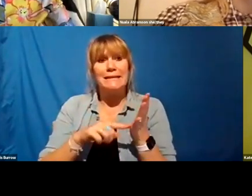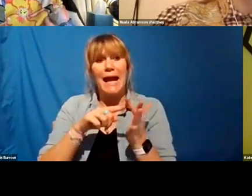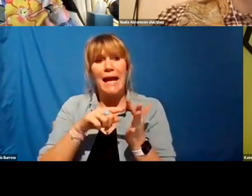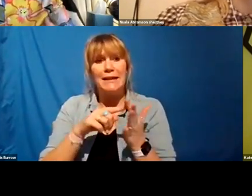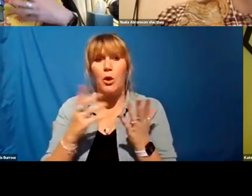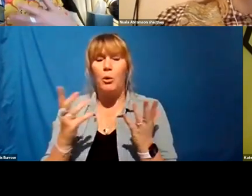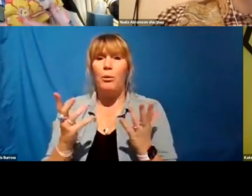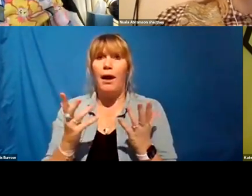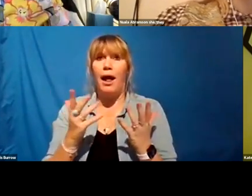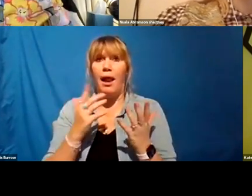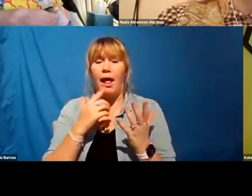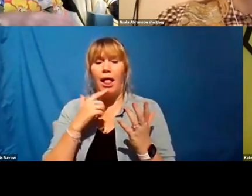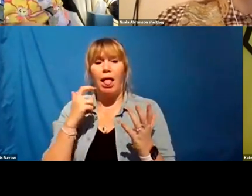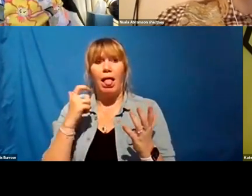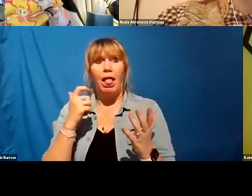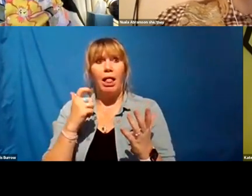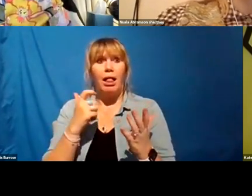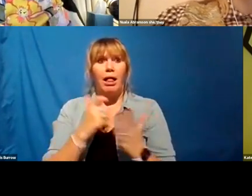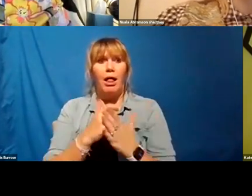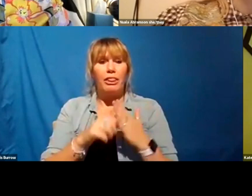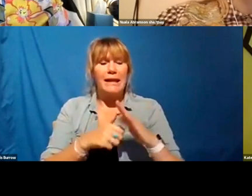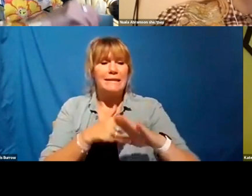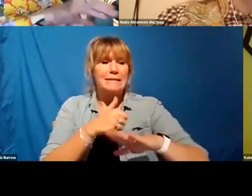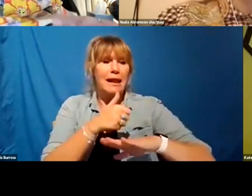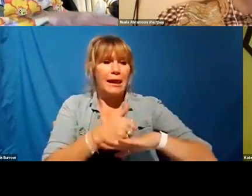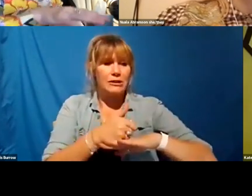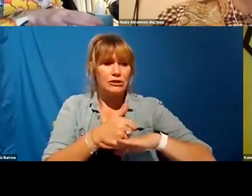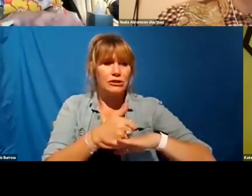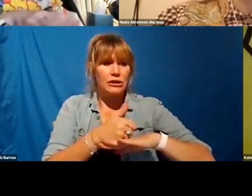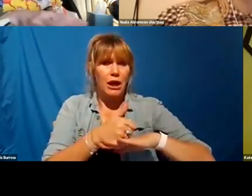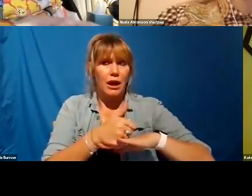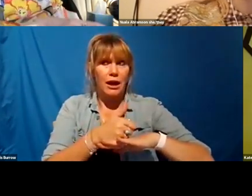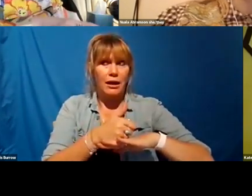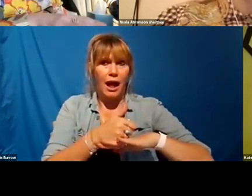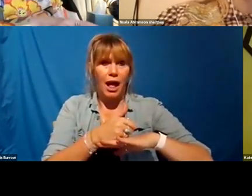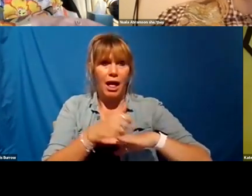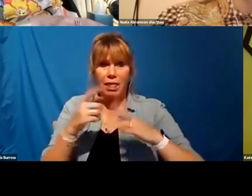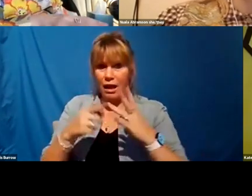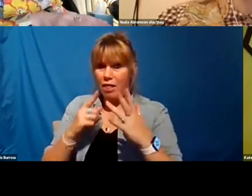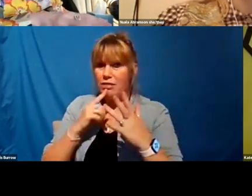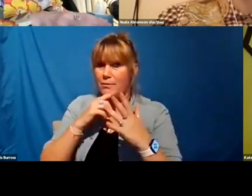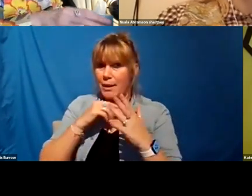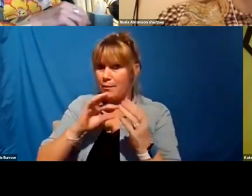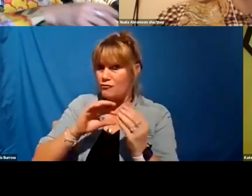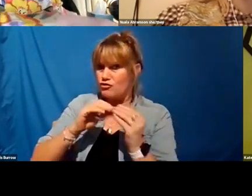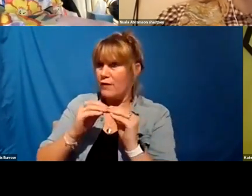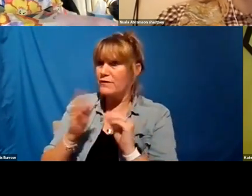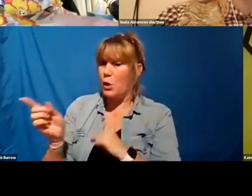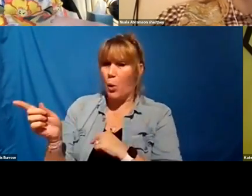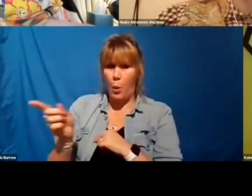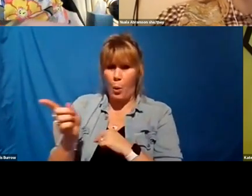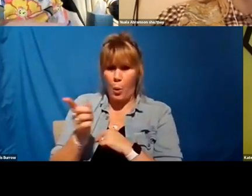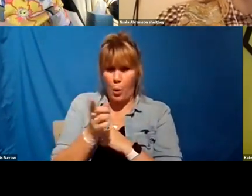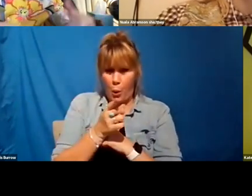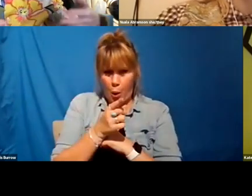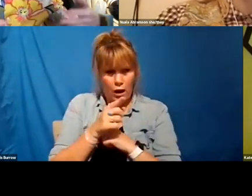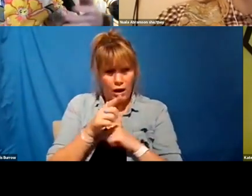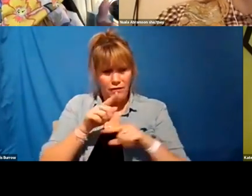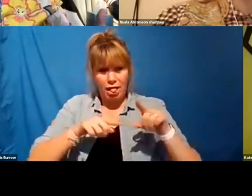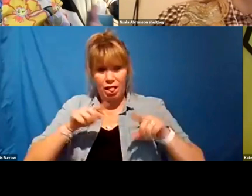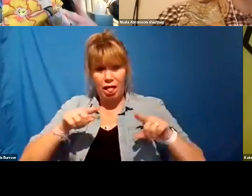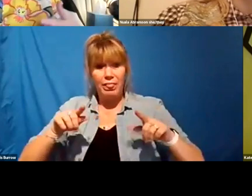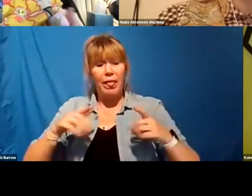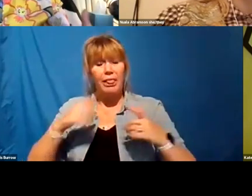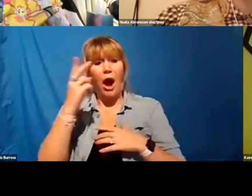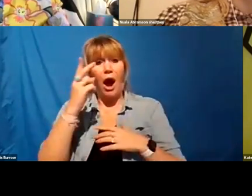installation, and then discovering that other people have crafted all of those different aspects, and the artist has brought it together,